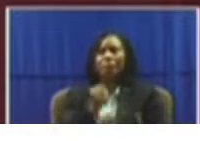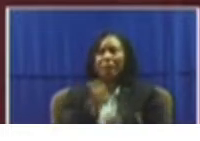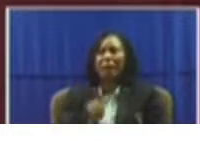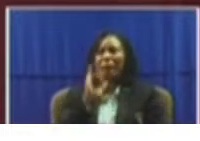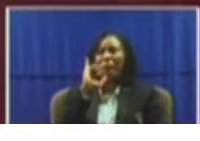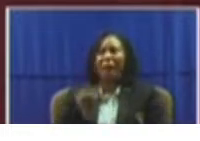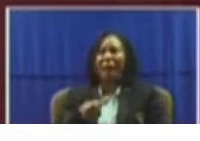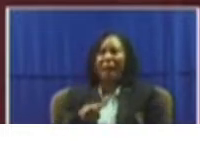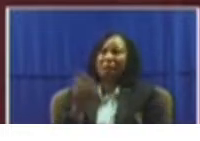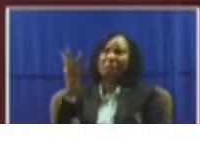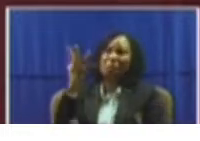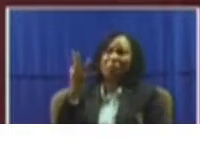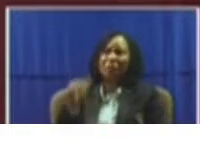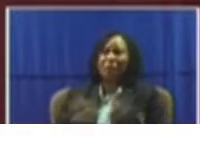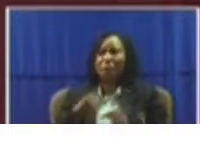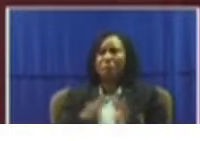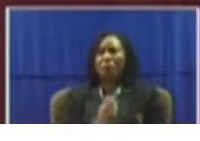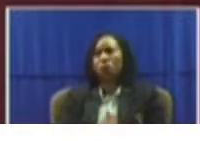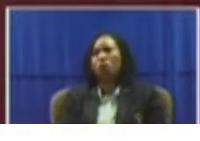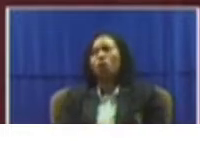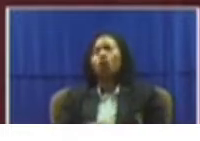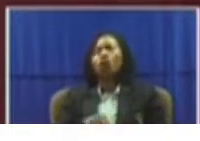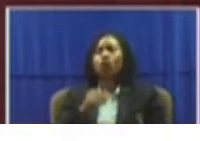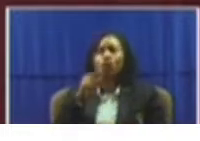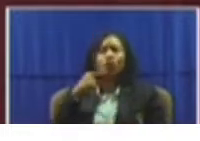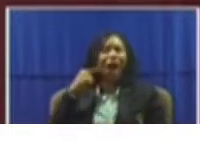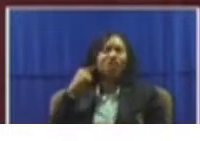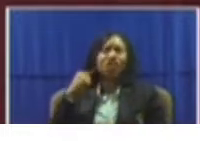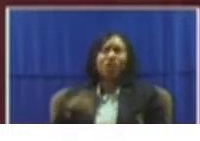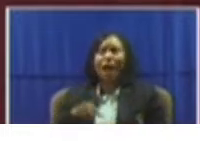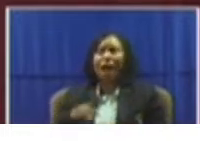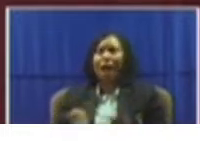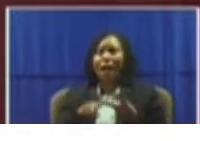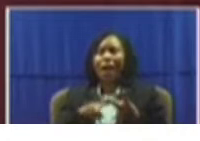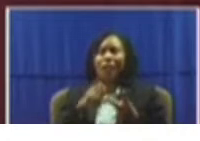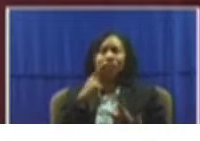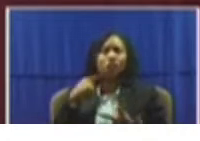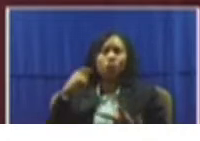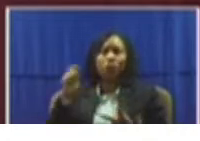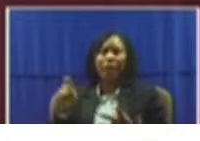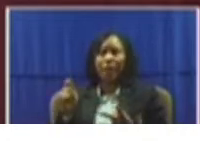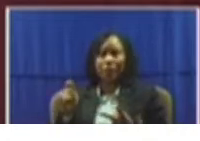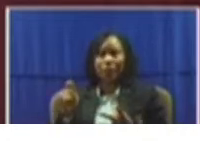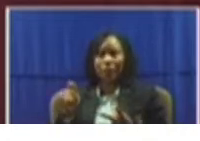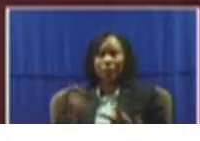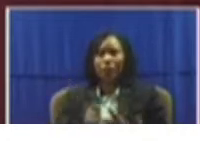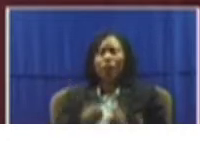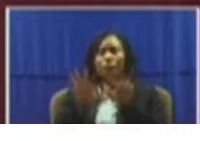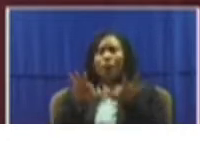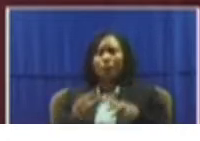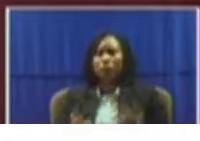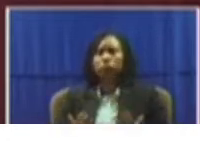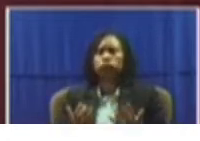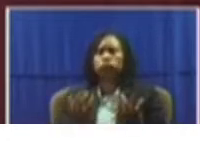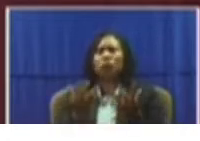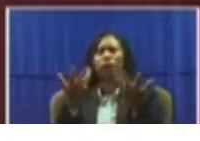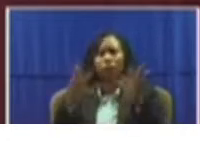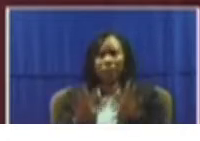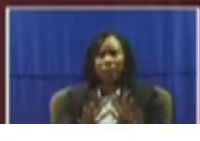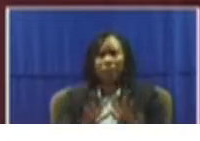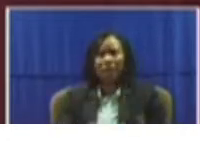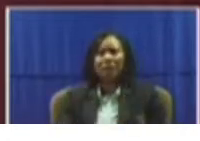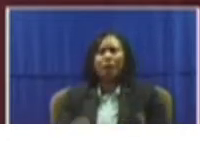statements about Russia and the Ukraine. Parliament went up in smoke and the official opposition does